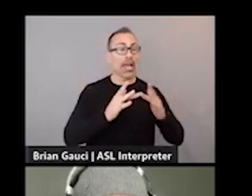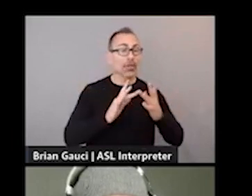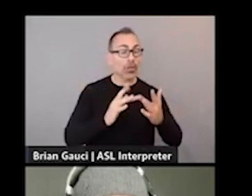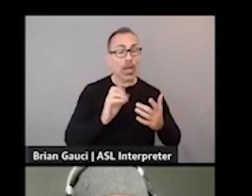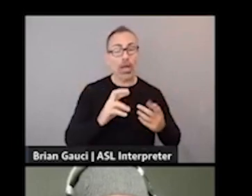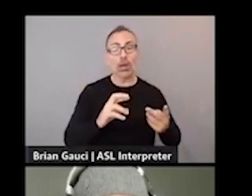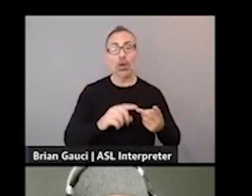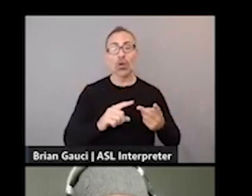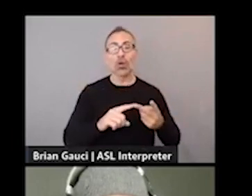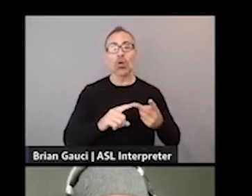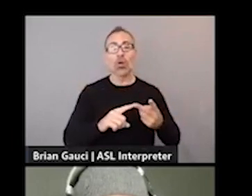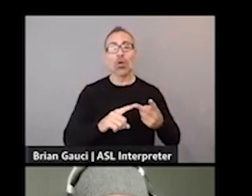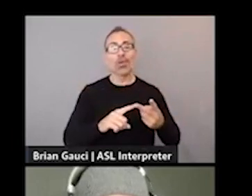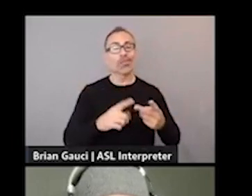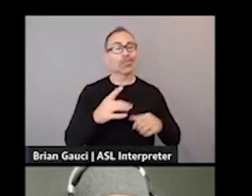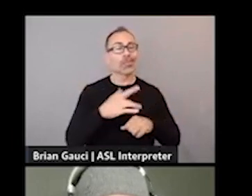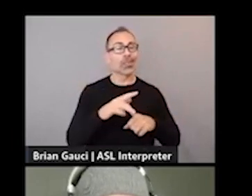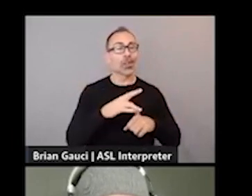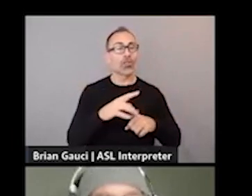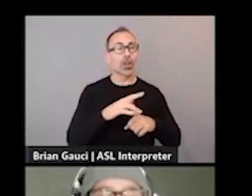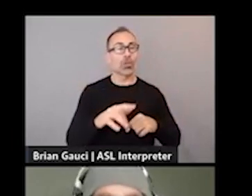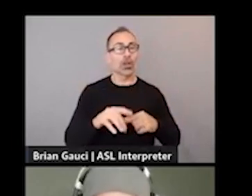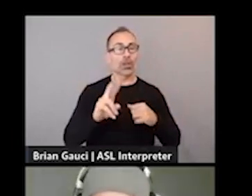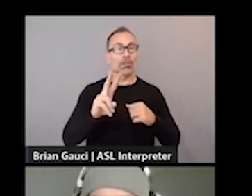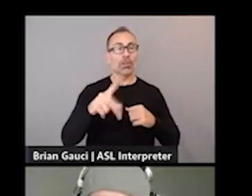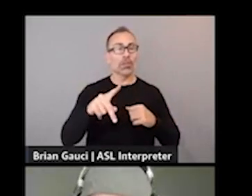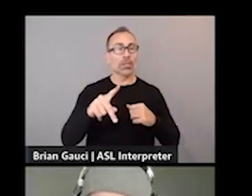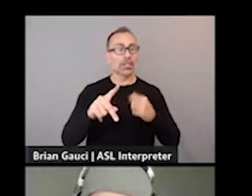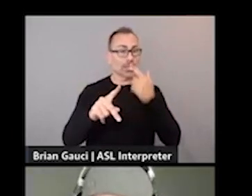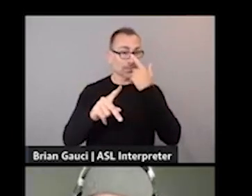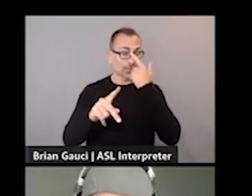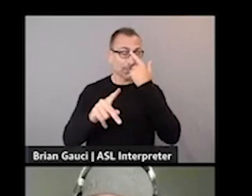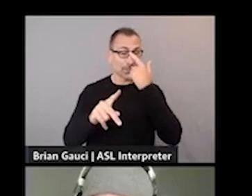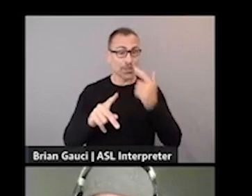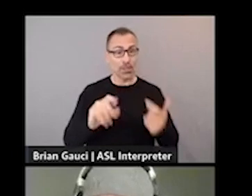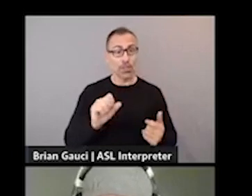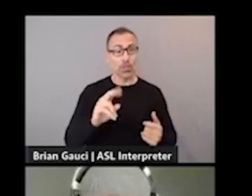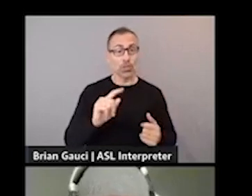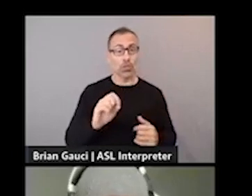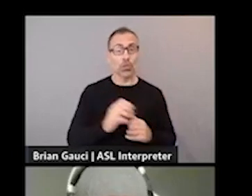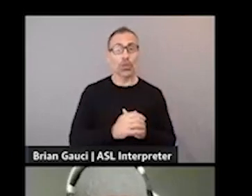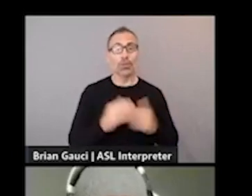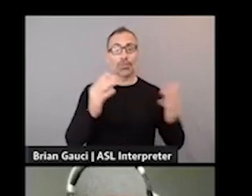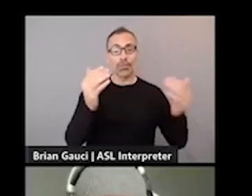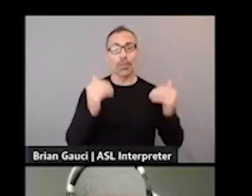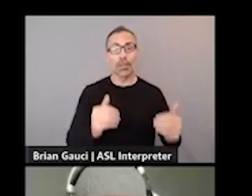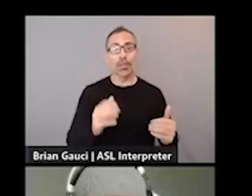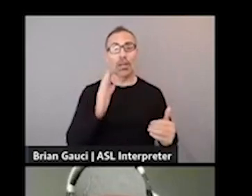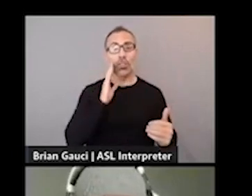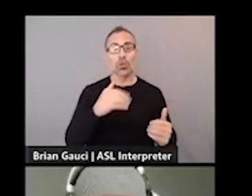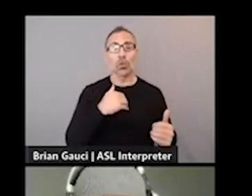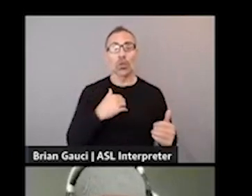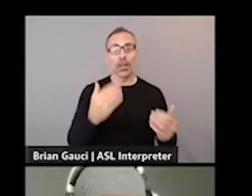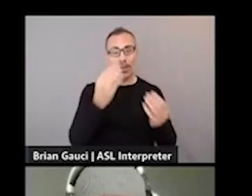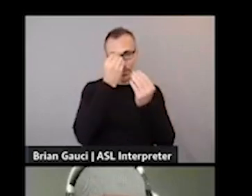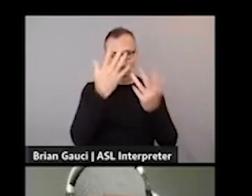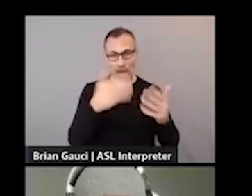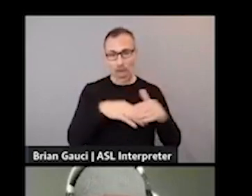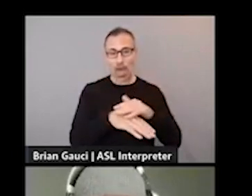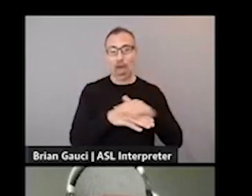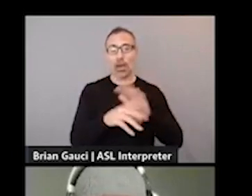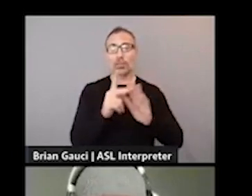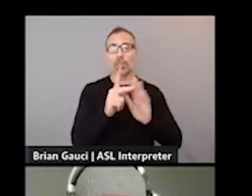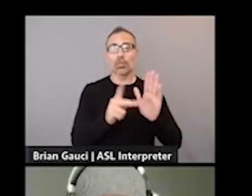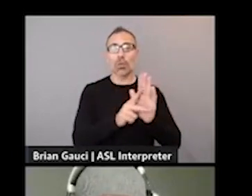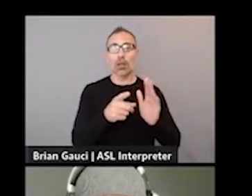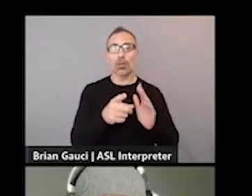be available only in a VPC. Then the next one, you define the data access policy. So here you can set up